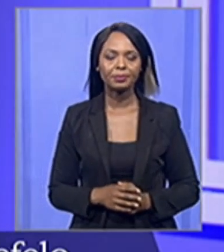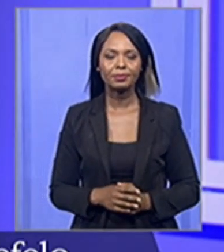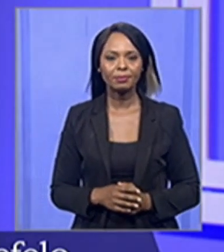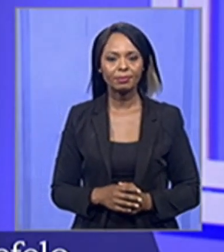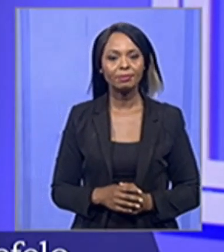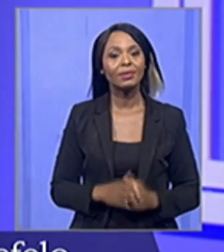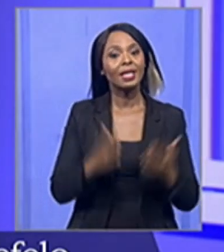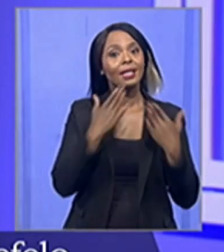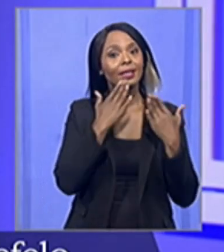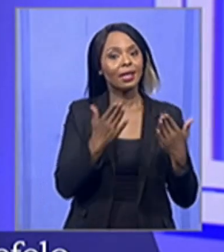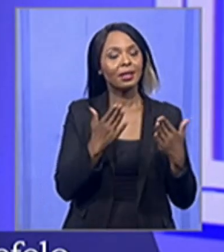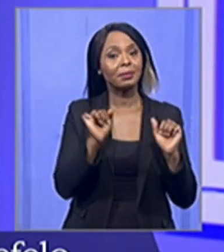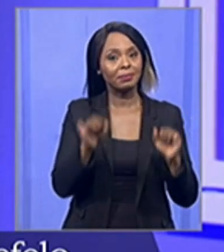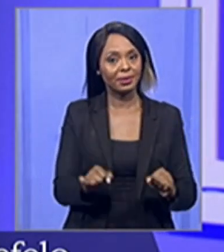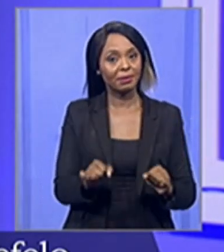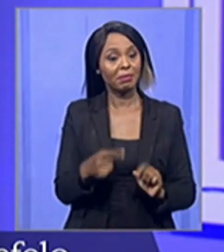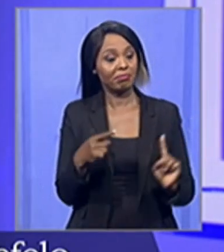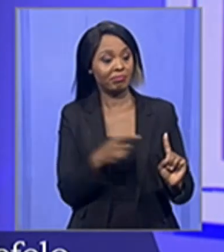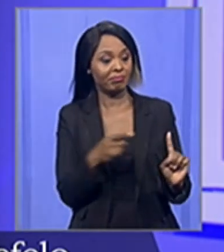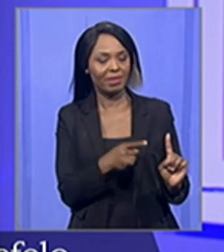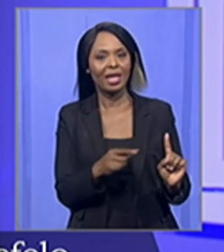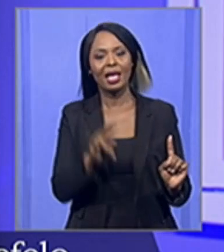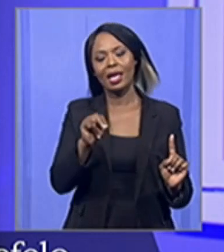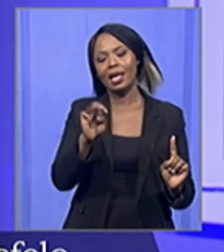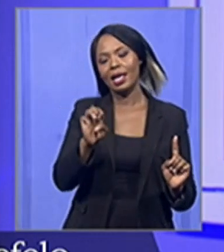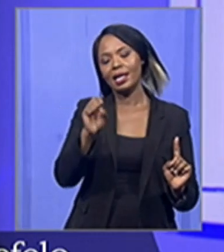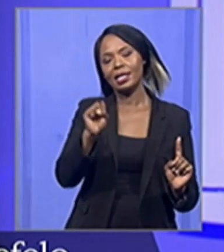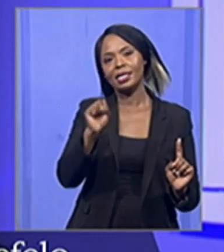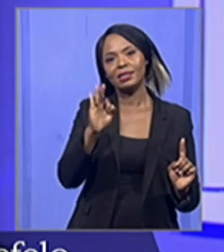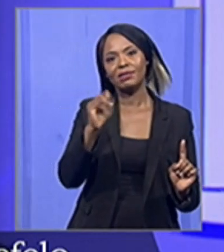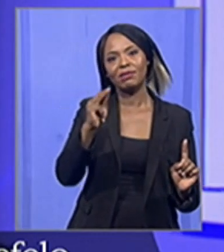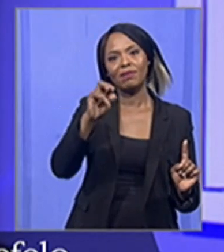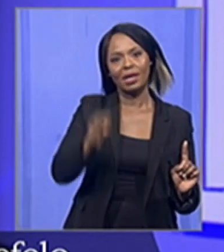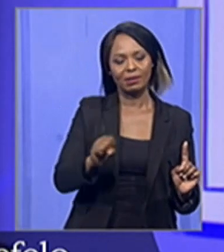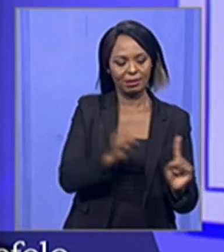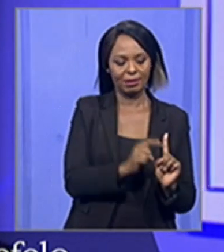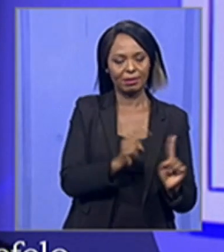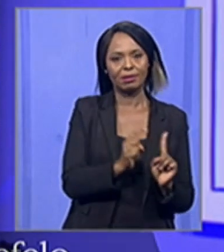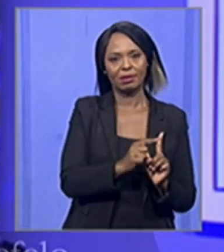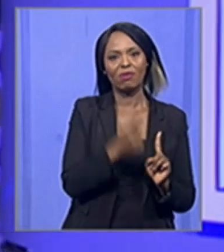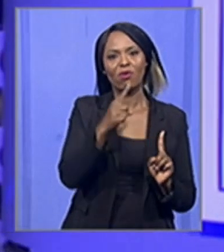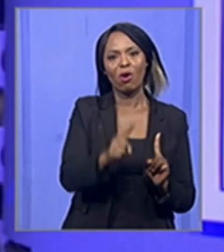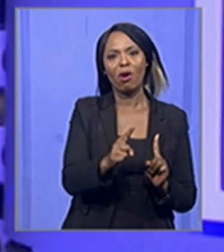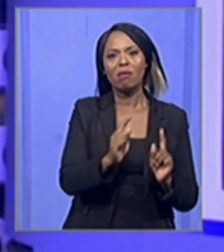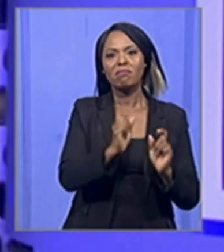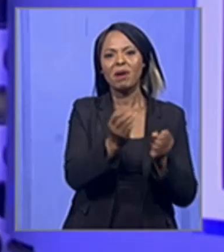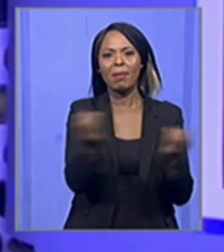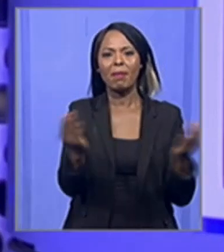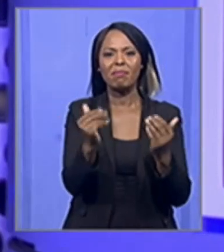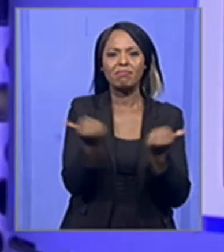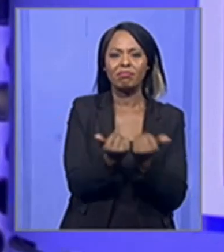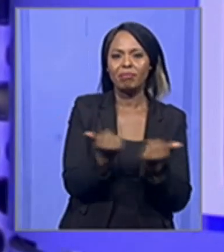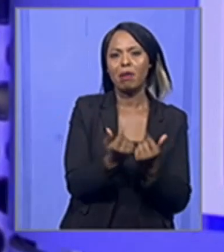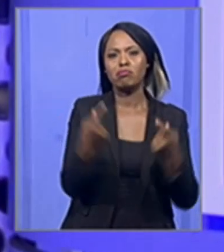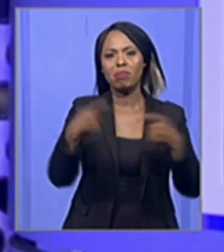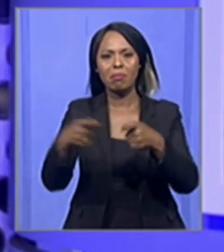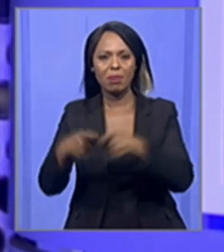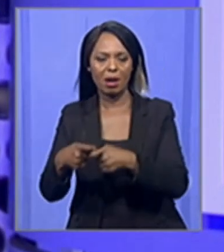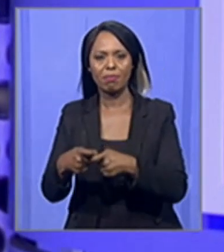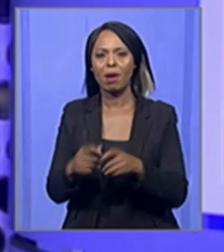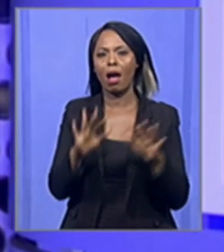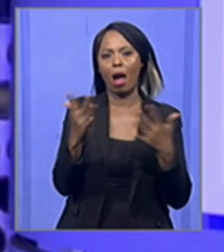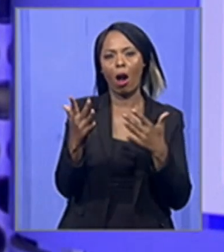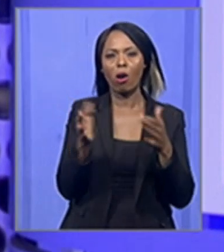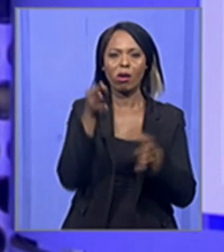Re a leboga ke bona ba seboleledi sa sekhwama seo se thušago bana ko diyunibesithing. Re le ka go tlhatholola gore na re ka tšea eng ra